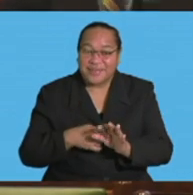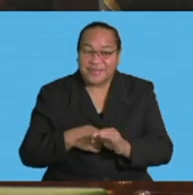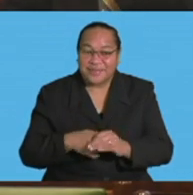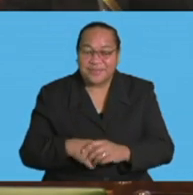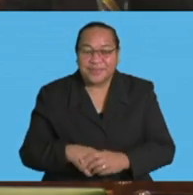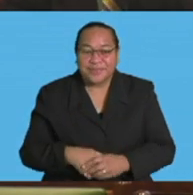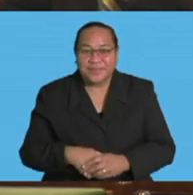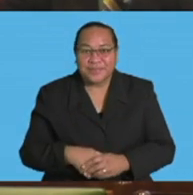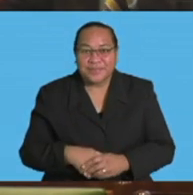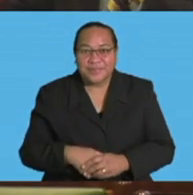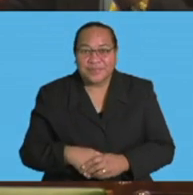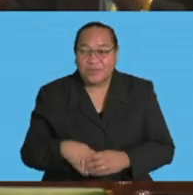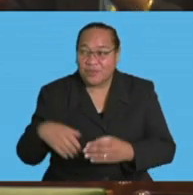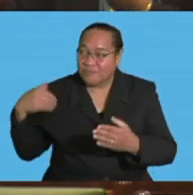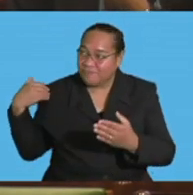and to date,